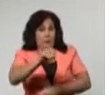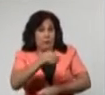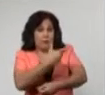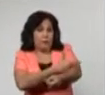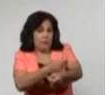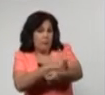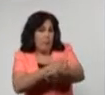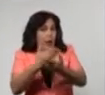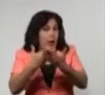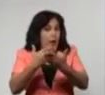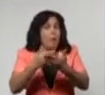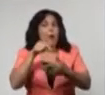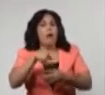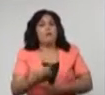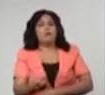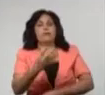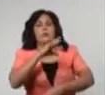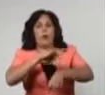113, that is